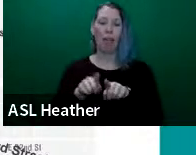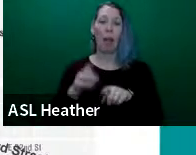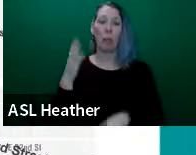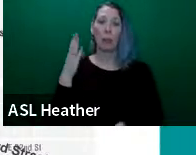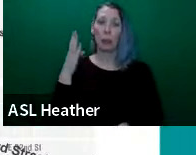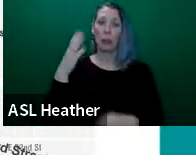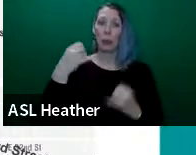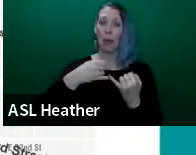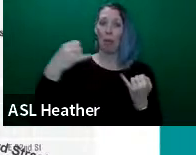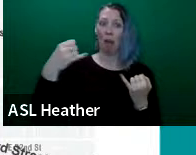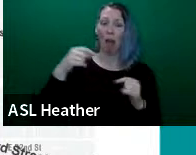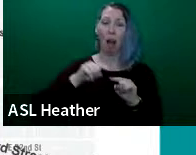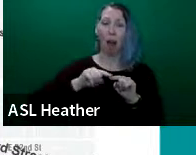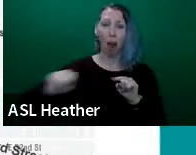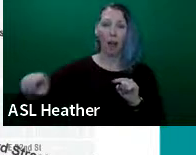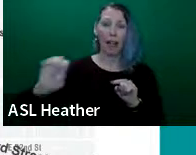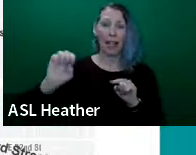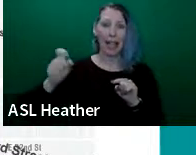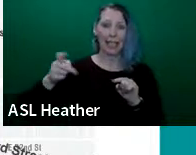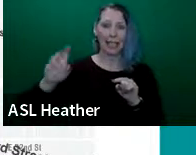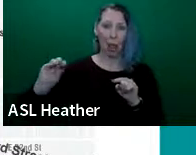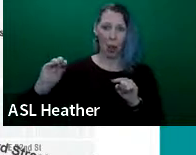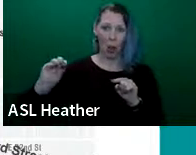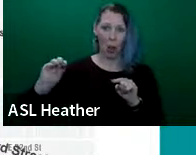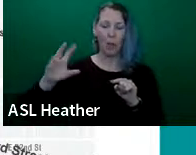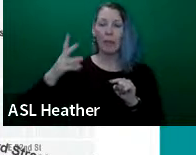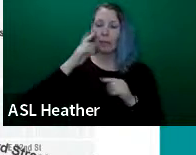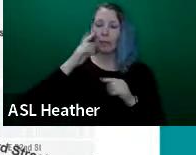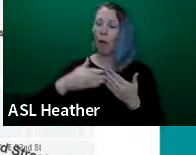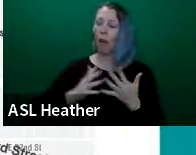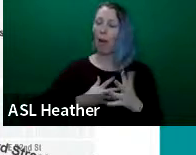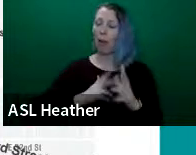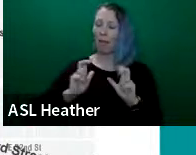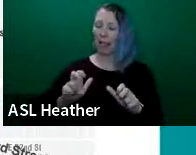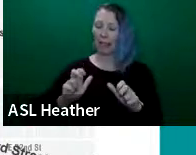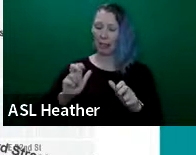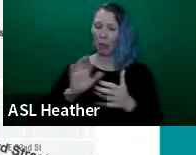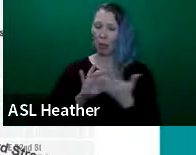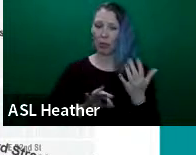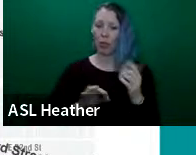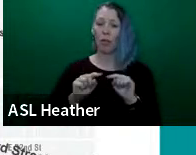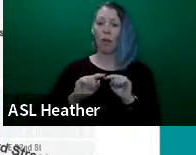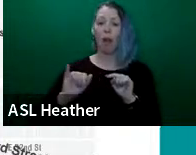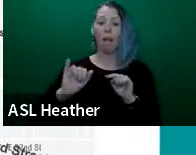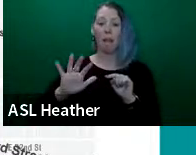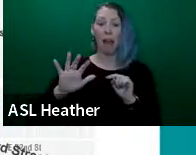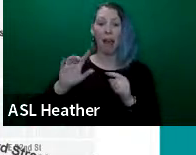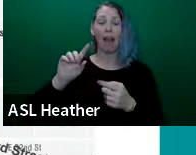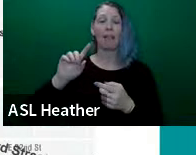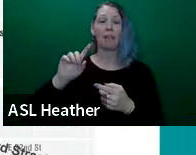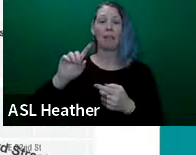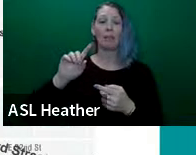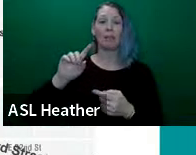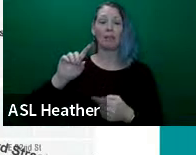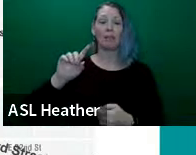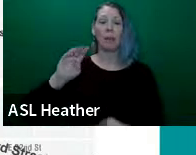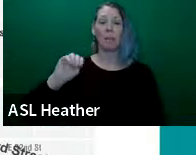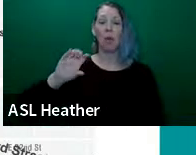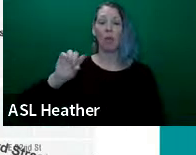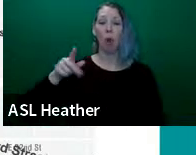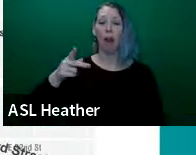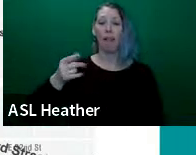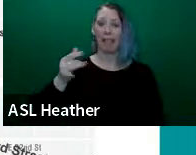that takes you all the way to Expo. Again, looking at all of our investment options, the Expo to I-5 McLaughlin and the Expo to